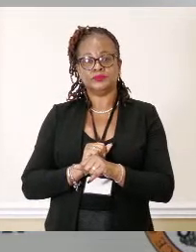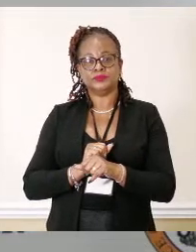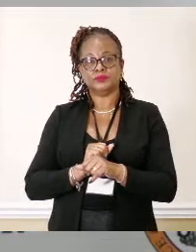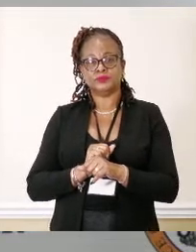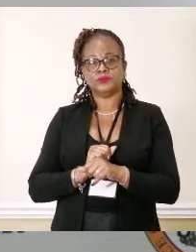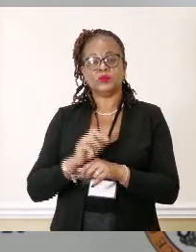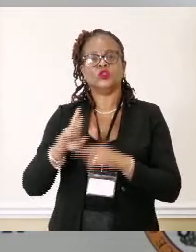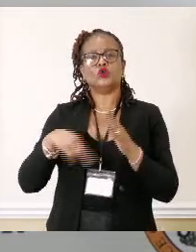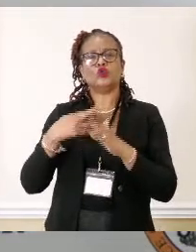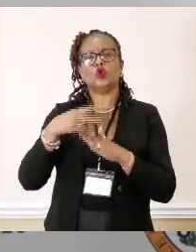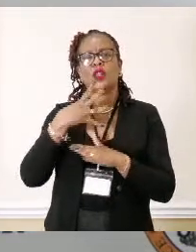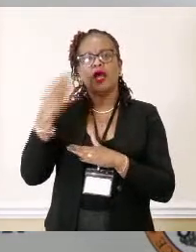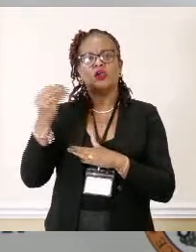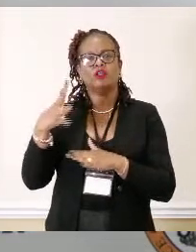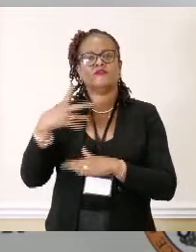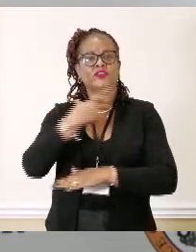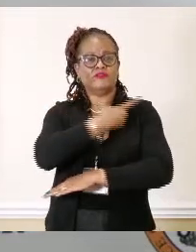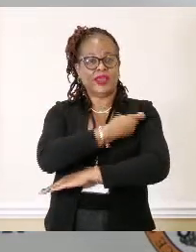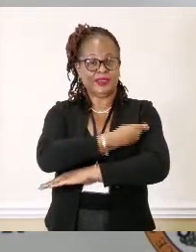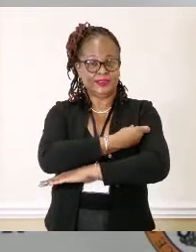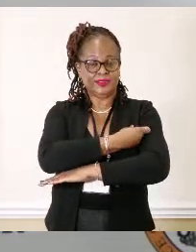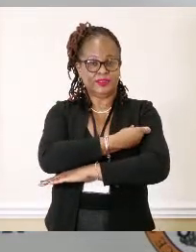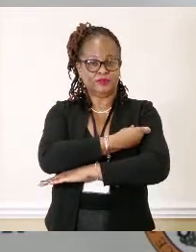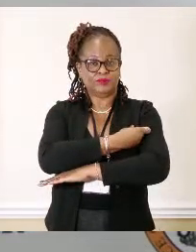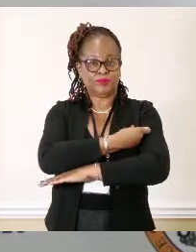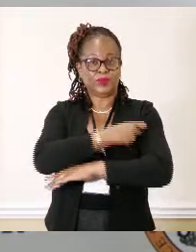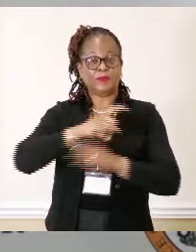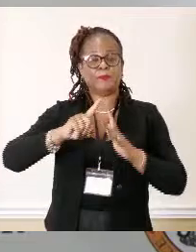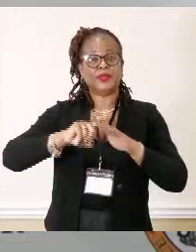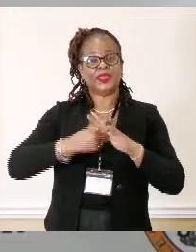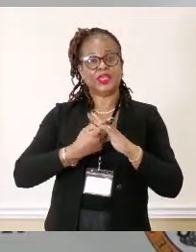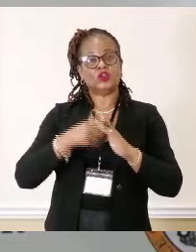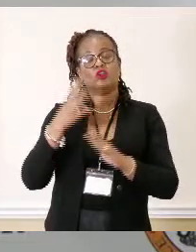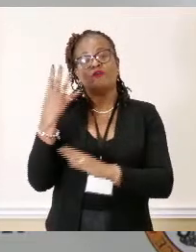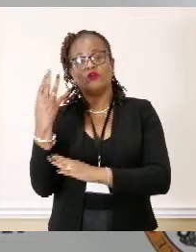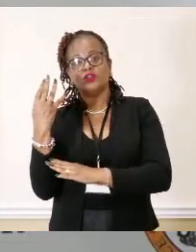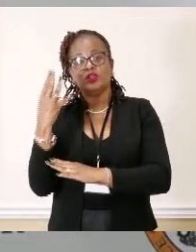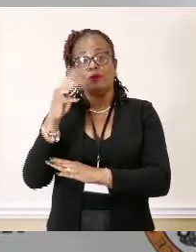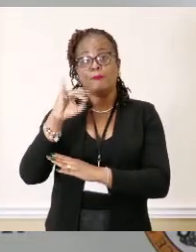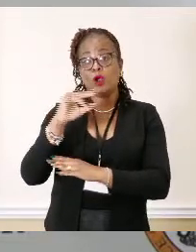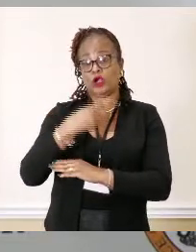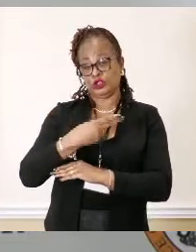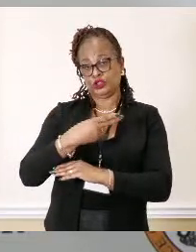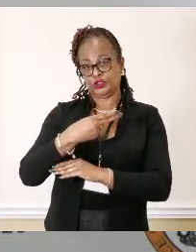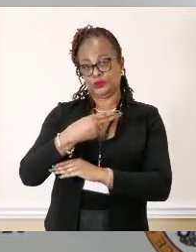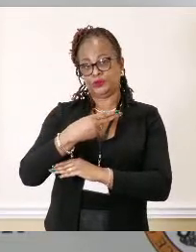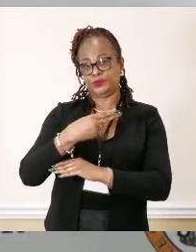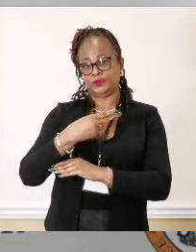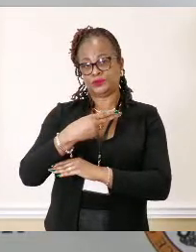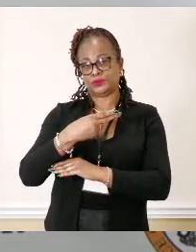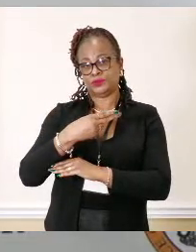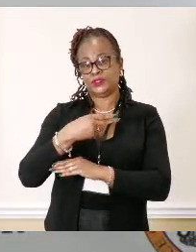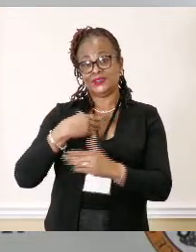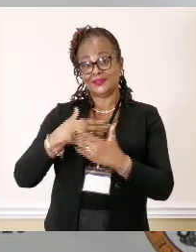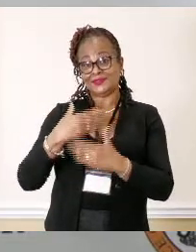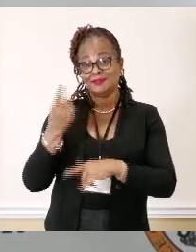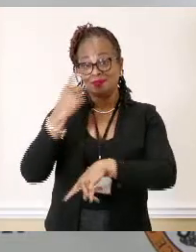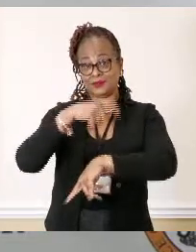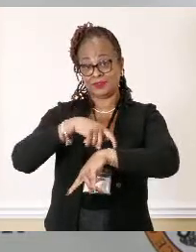The rollout of the COVID-19 vaccine began on the 14th of March. Since